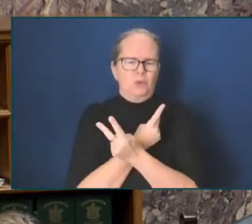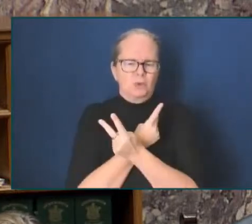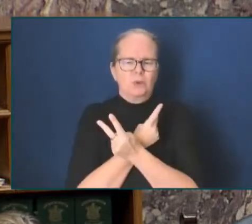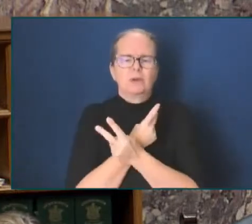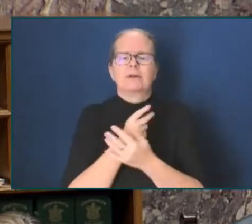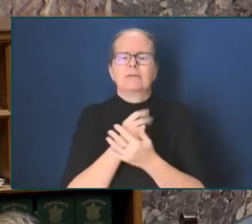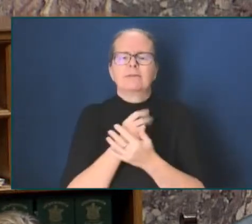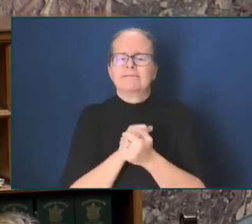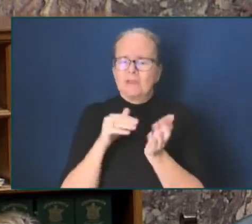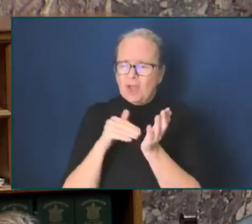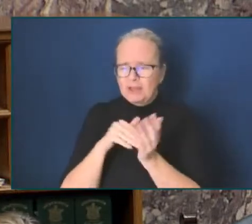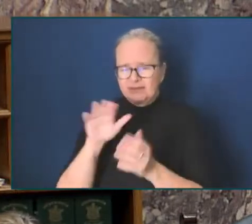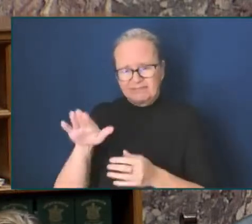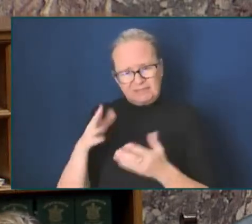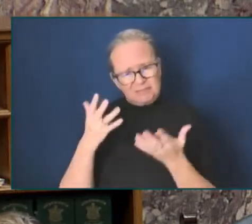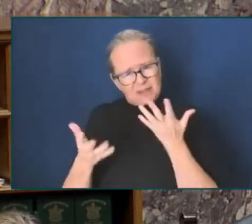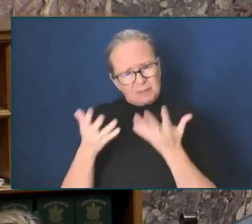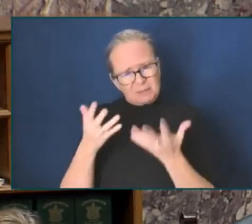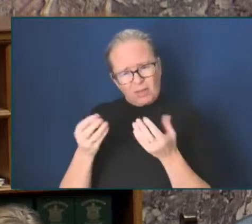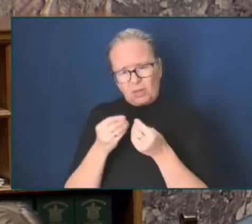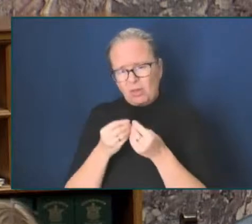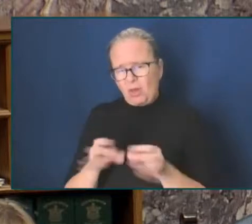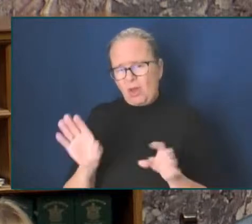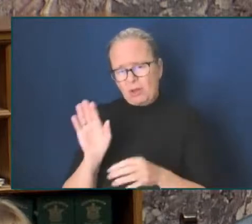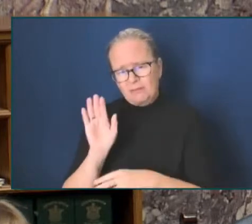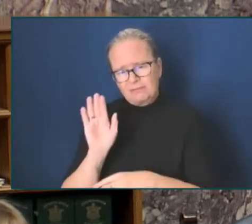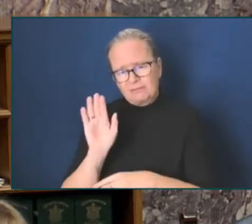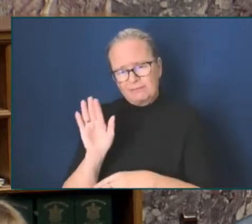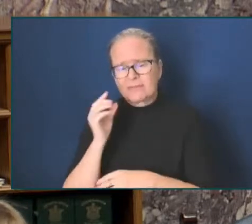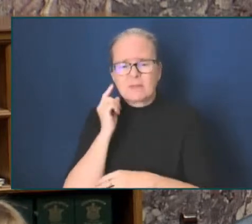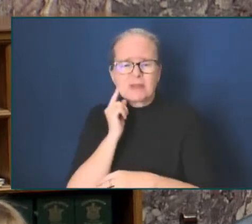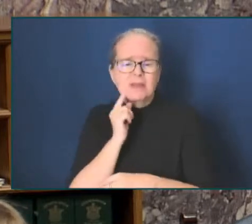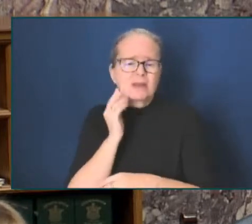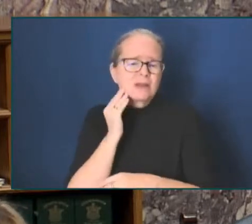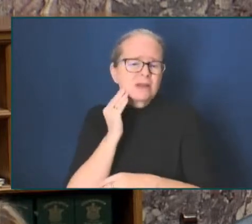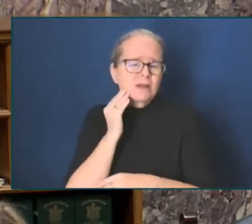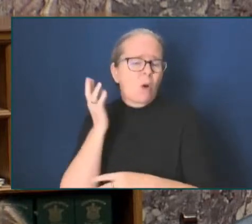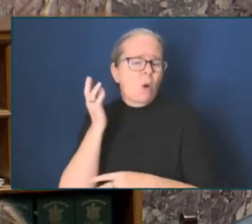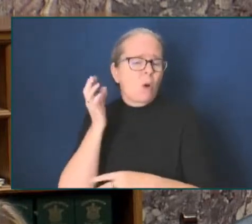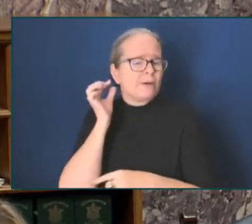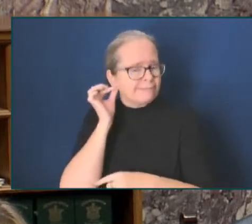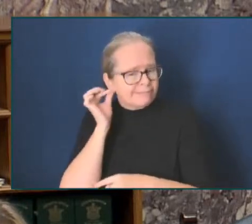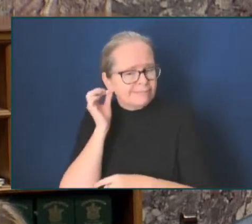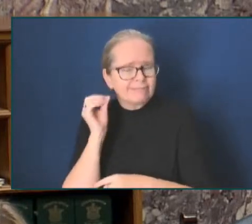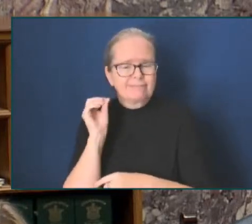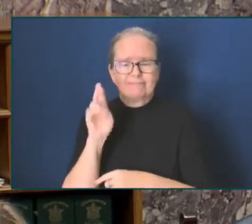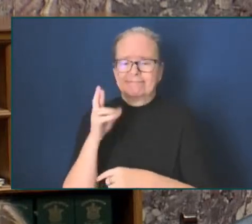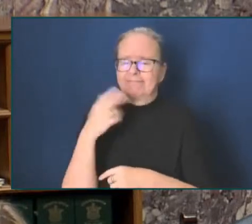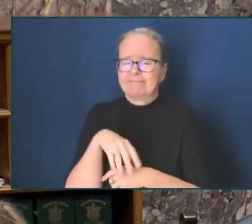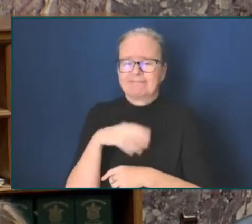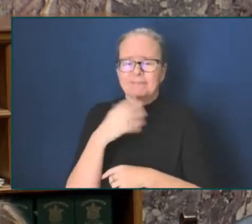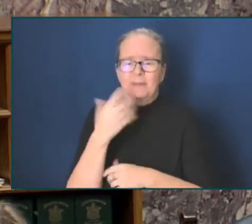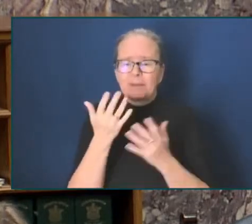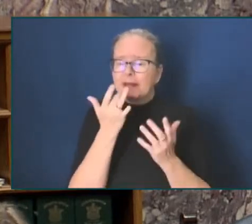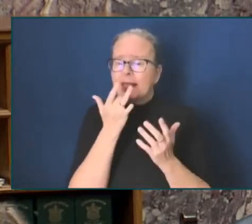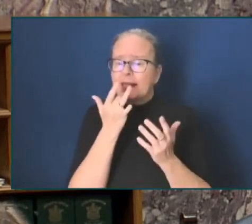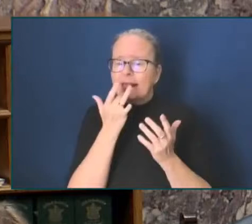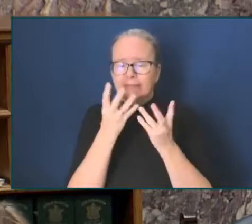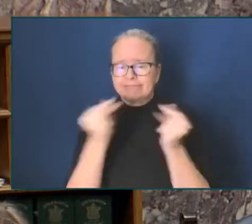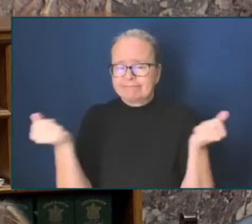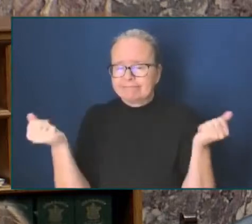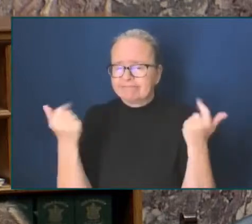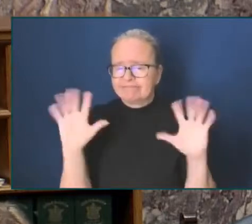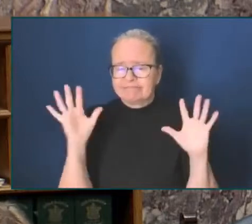sense of smell and taste. Delays and cancer wait lists mean that Feyre